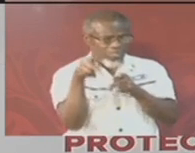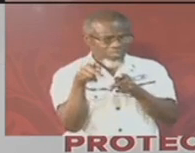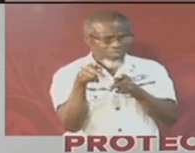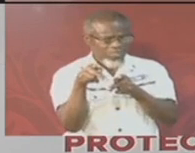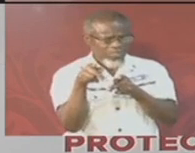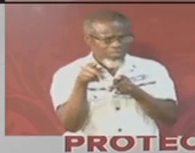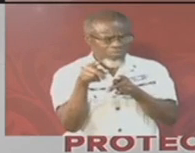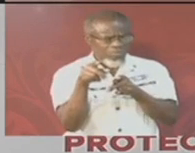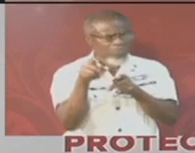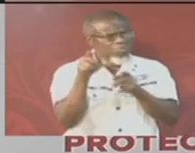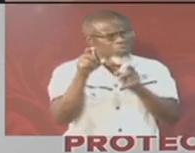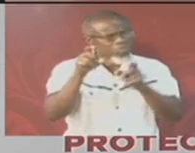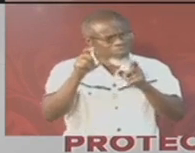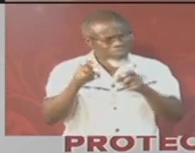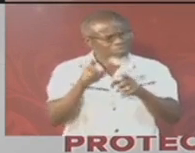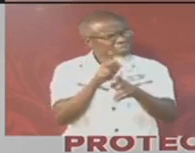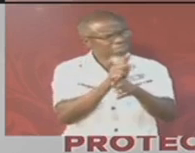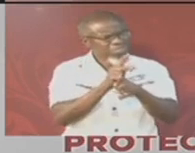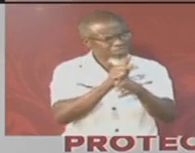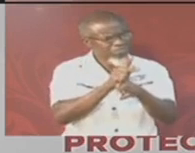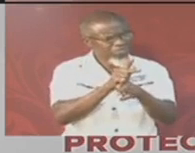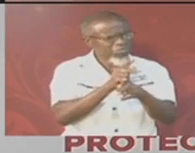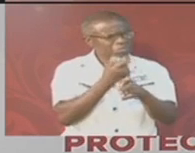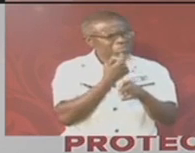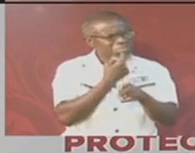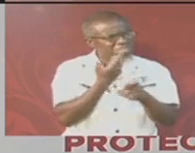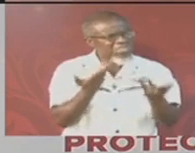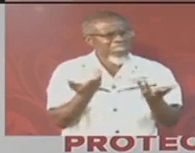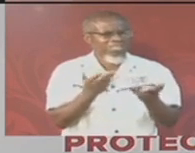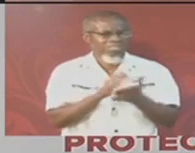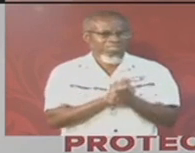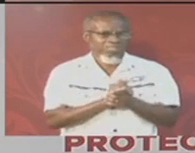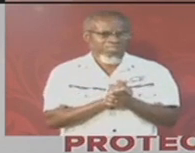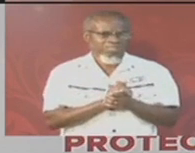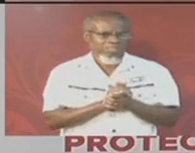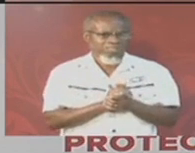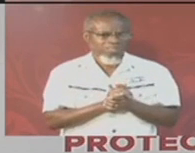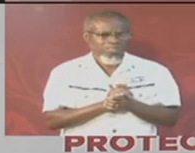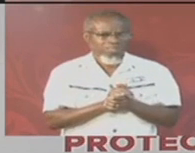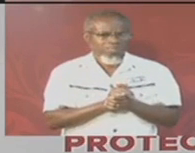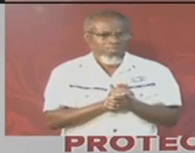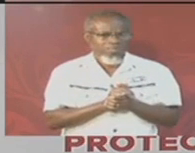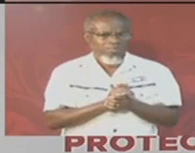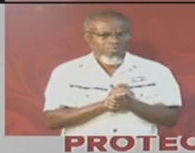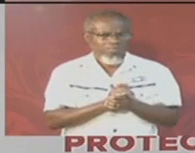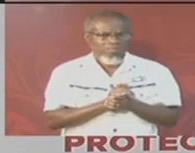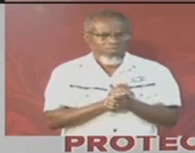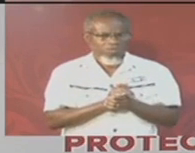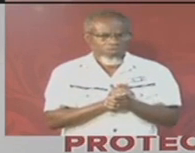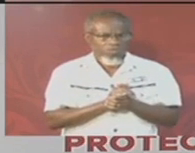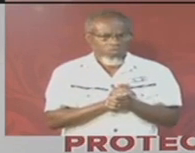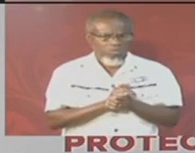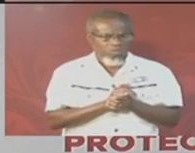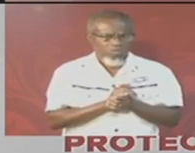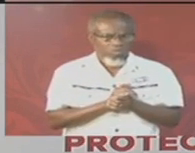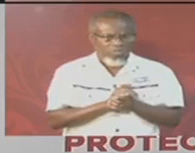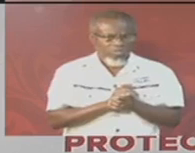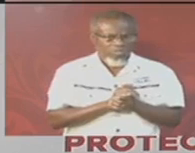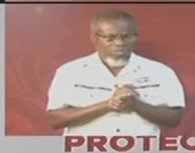It's 1.4 million citizens that we see liming with their masks